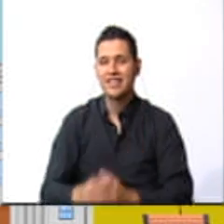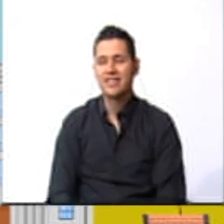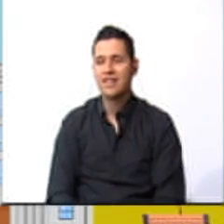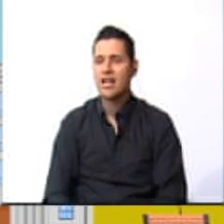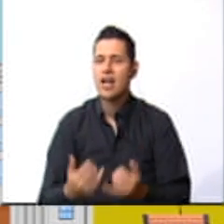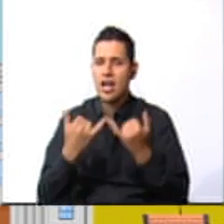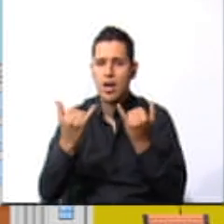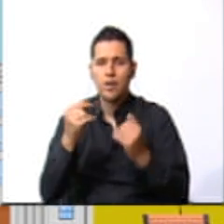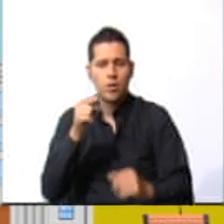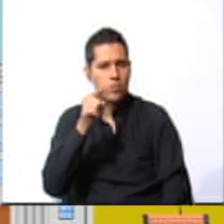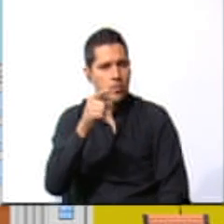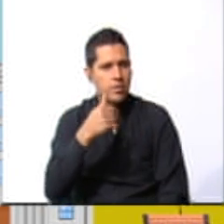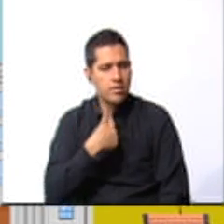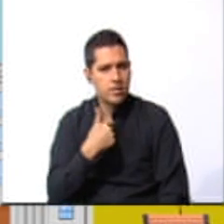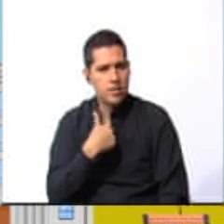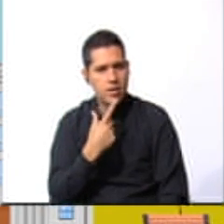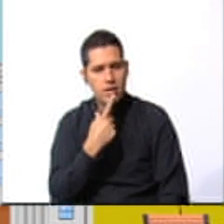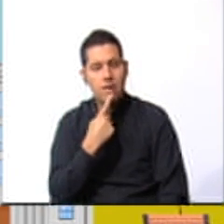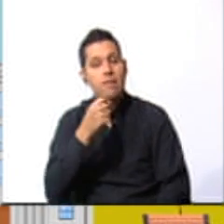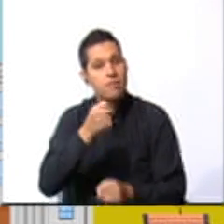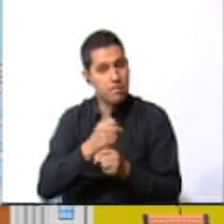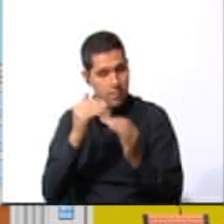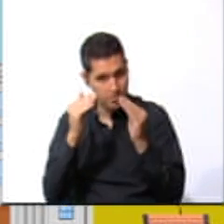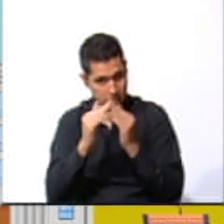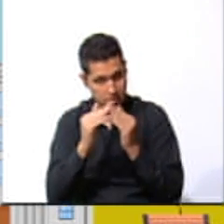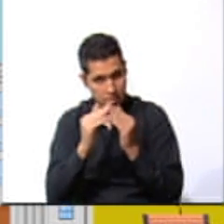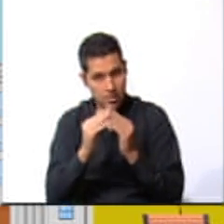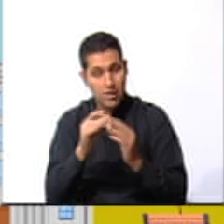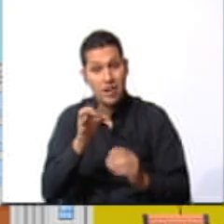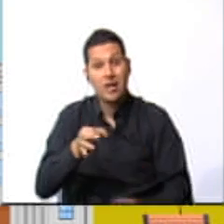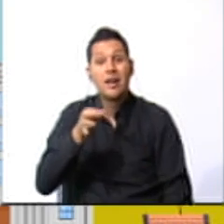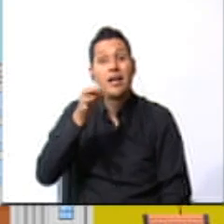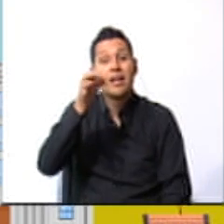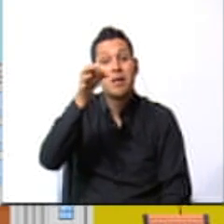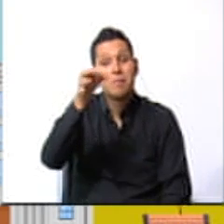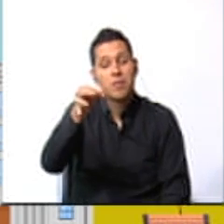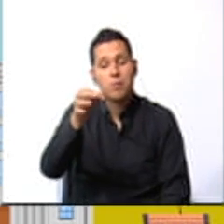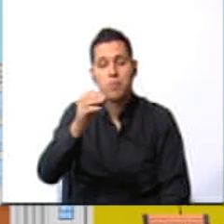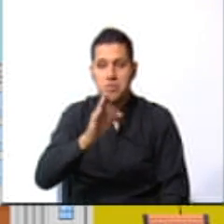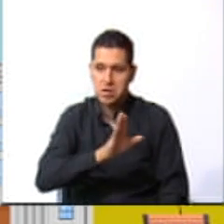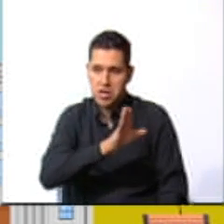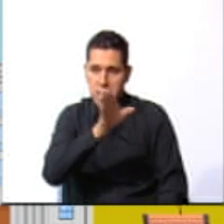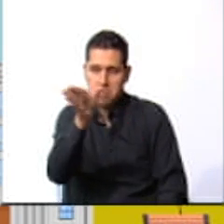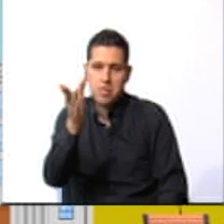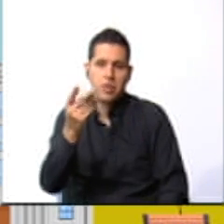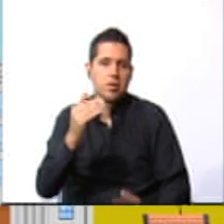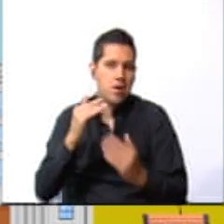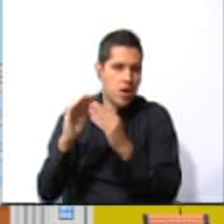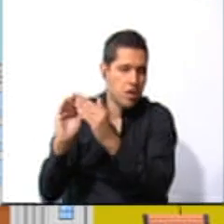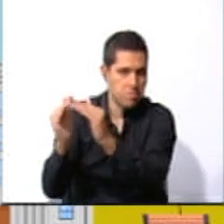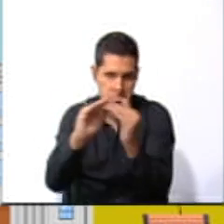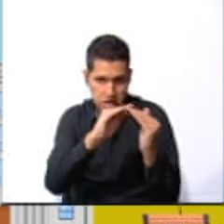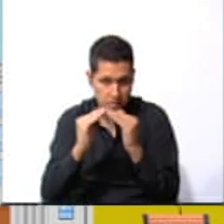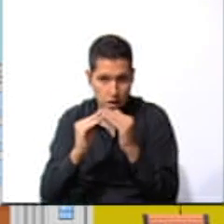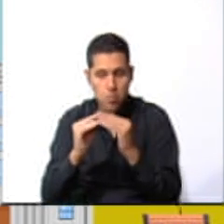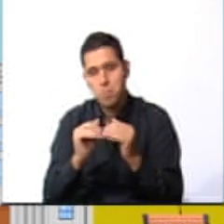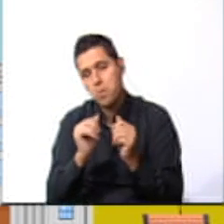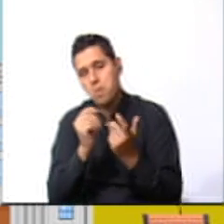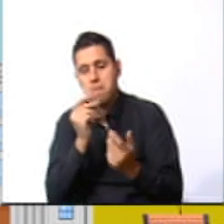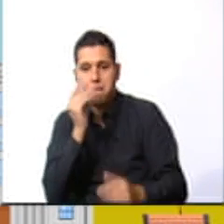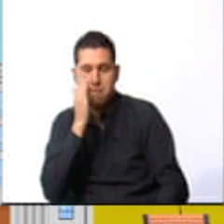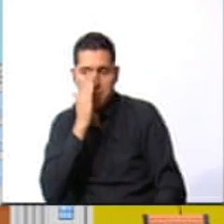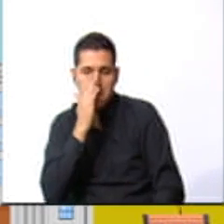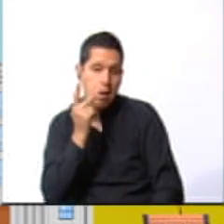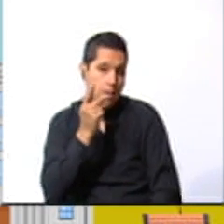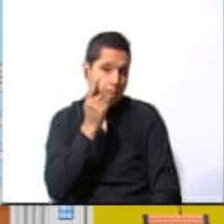Now you have homework. Tienen tarea. La próxima que vayan con mamá y papá a su vecindario, you are going to